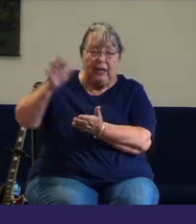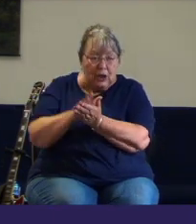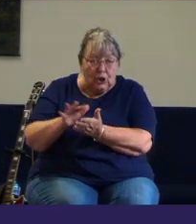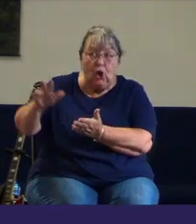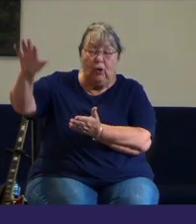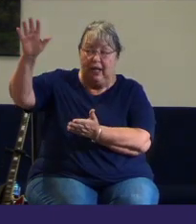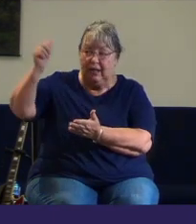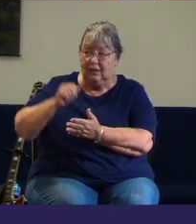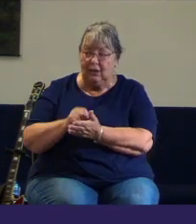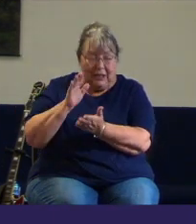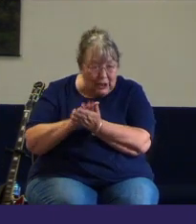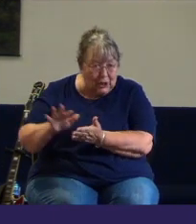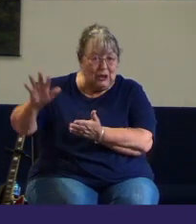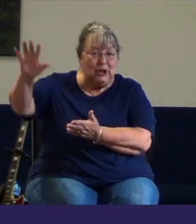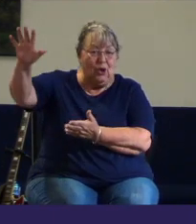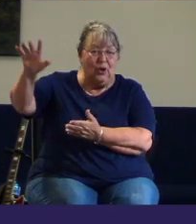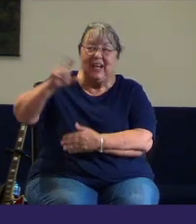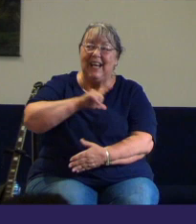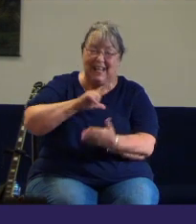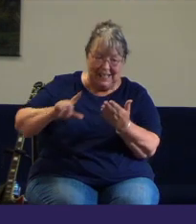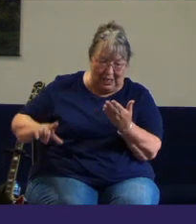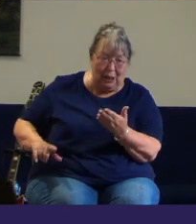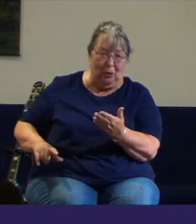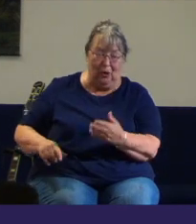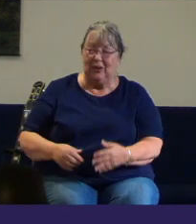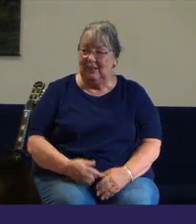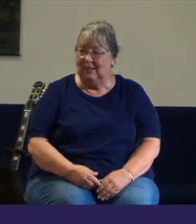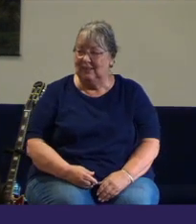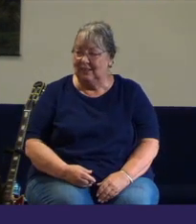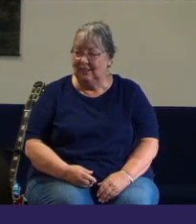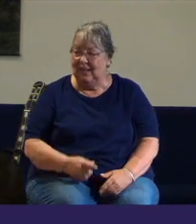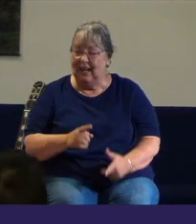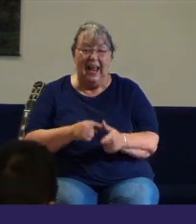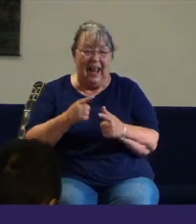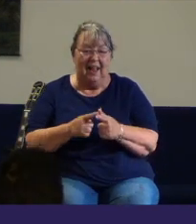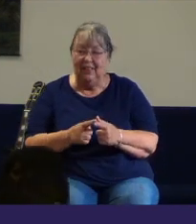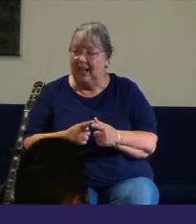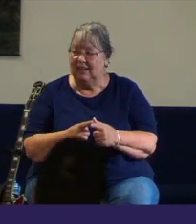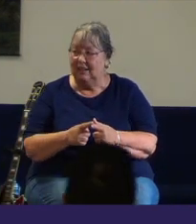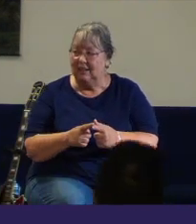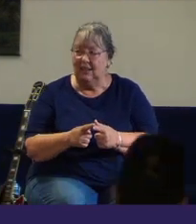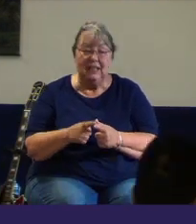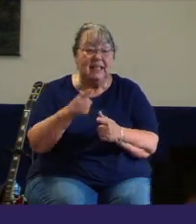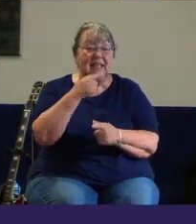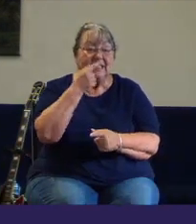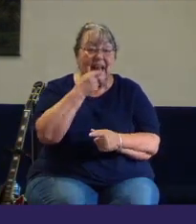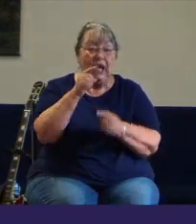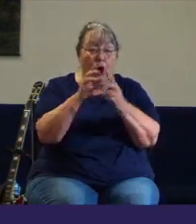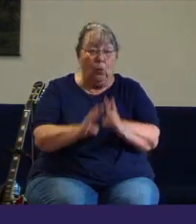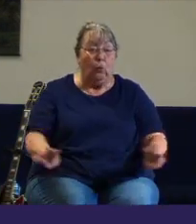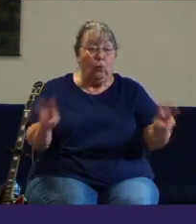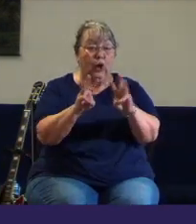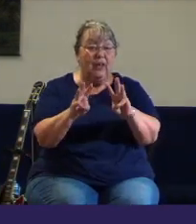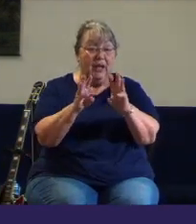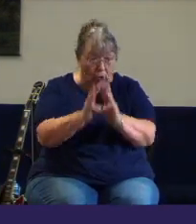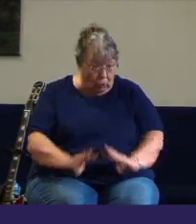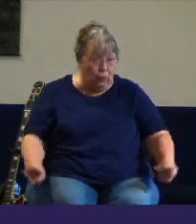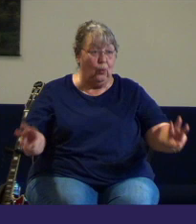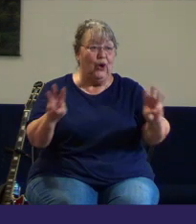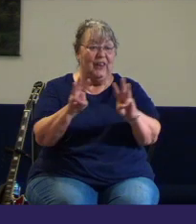glory, glory is the Lord. And then let's bring it one more level, right? Say, worthy,